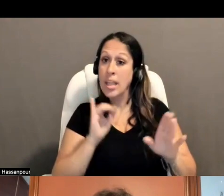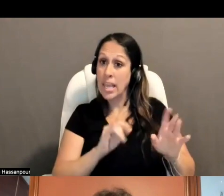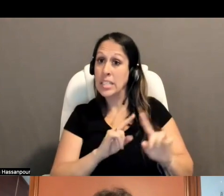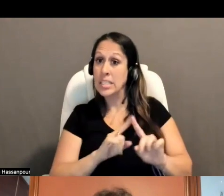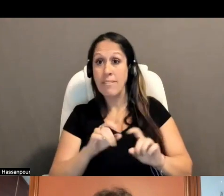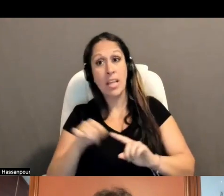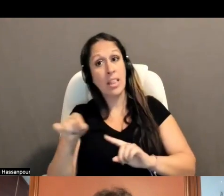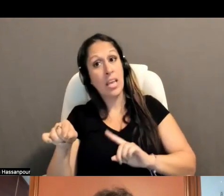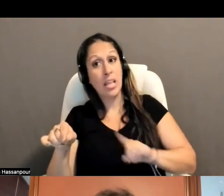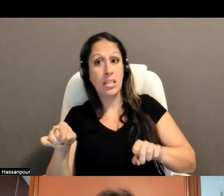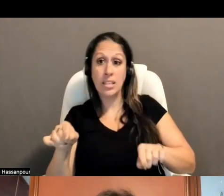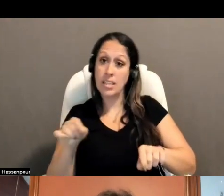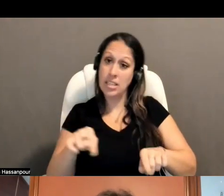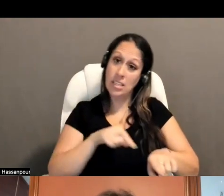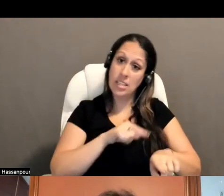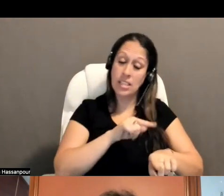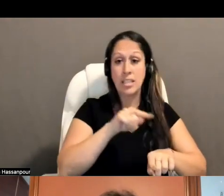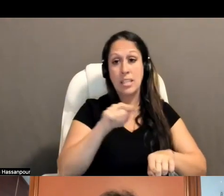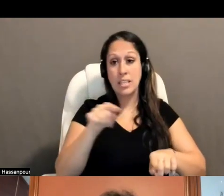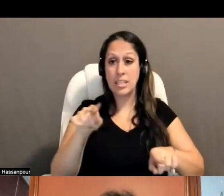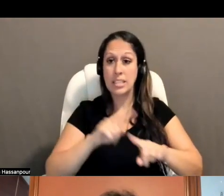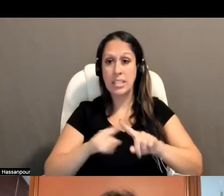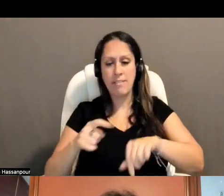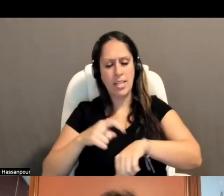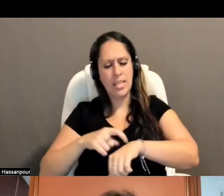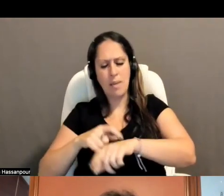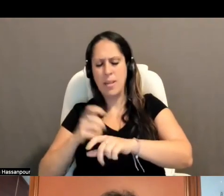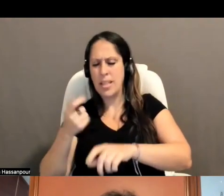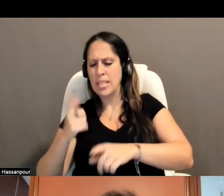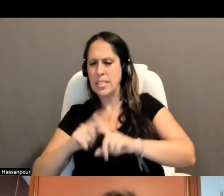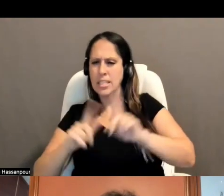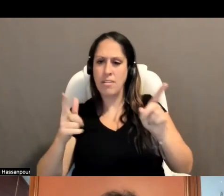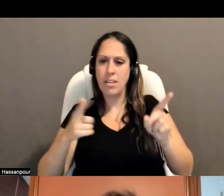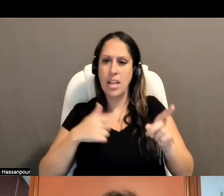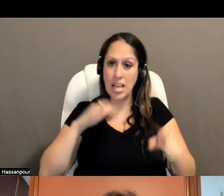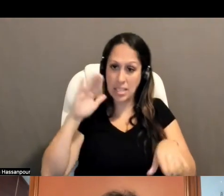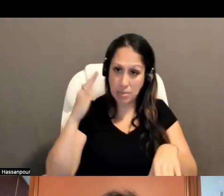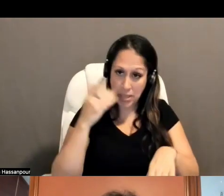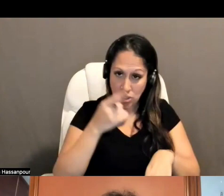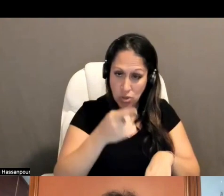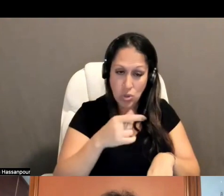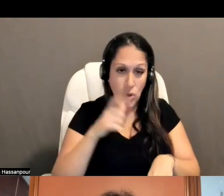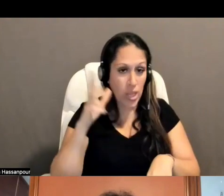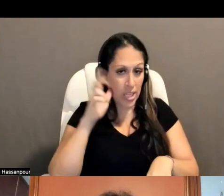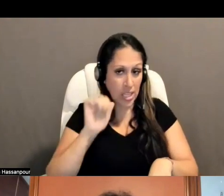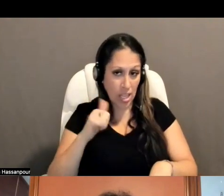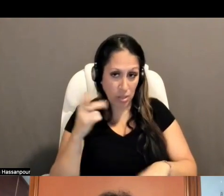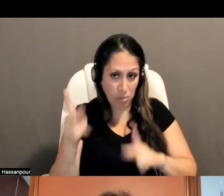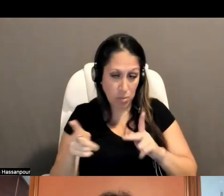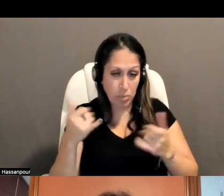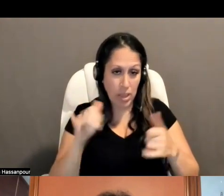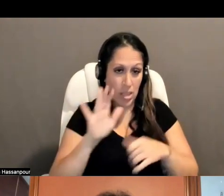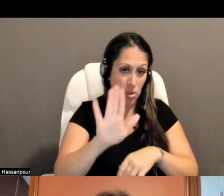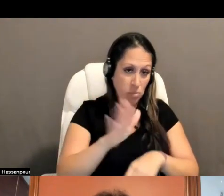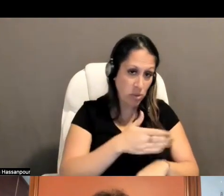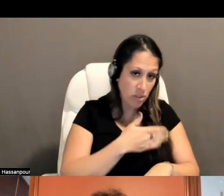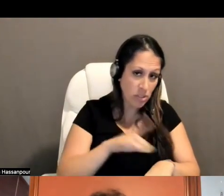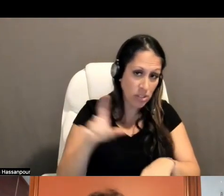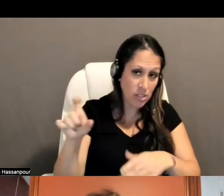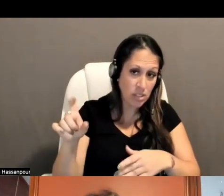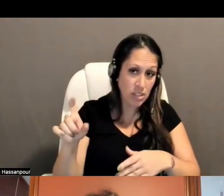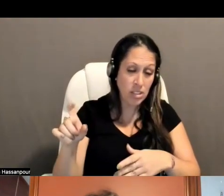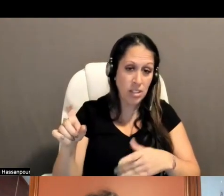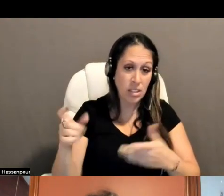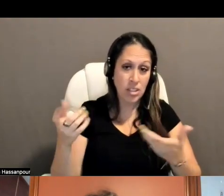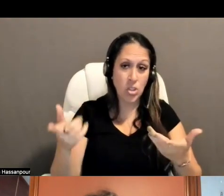difference, and there's a difference, and Yeah. there's a Right. difference, and the timing was different. I Right. suspect you don't listen to other people playing your music